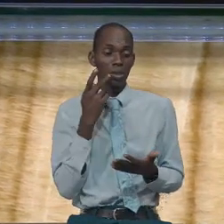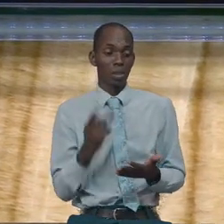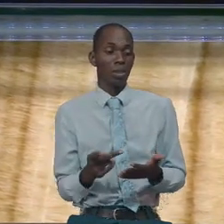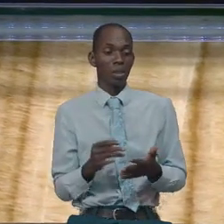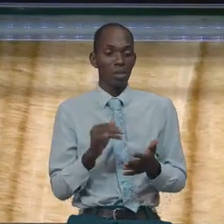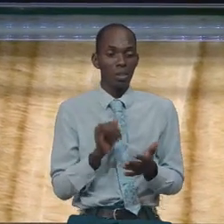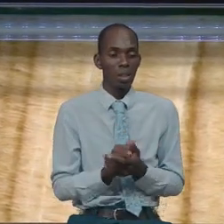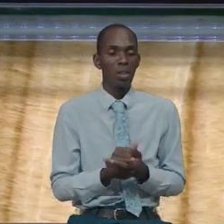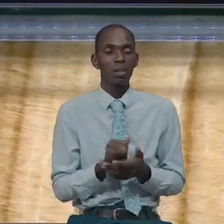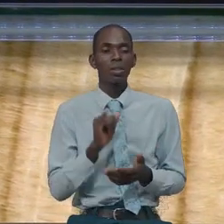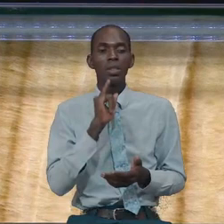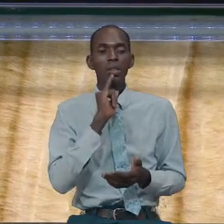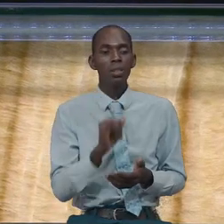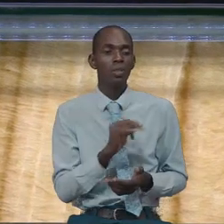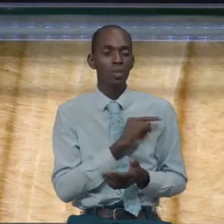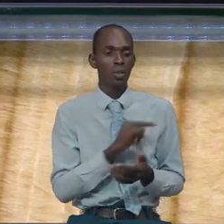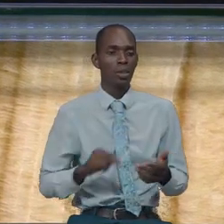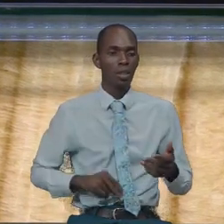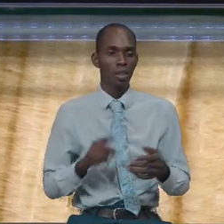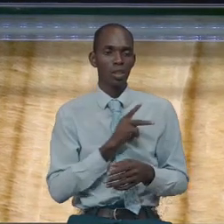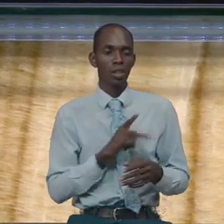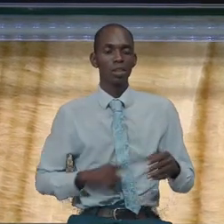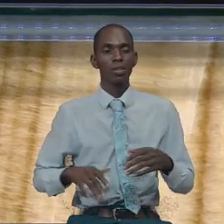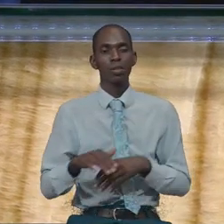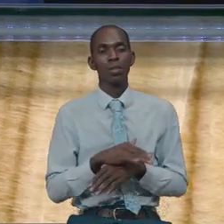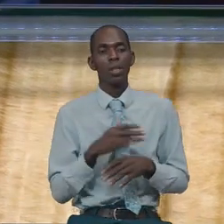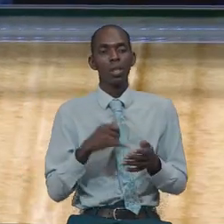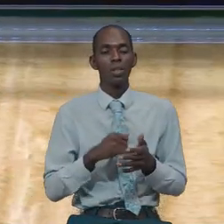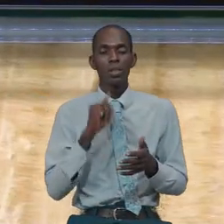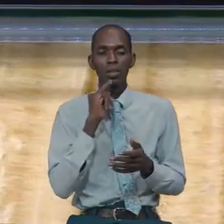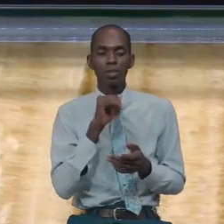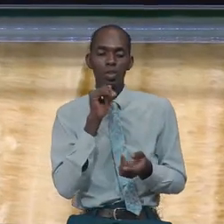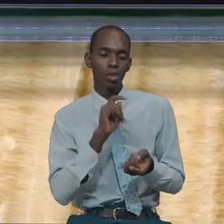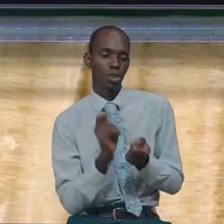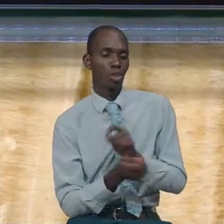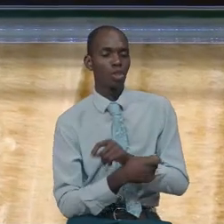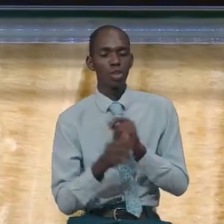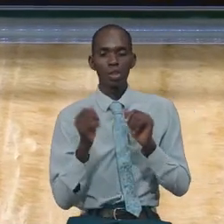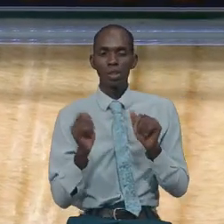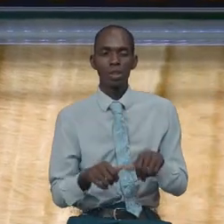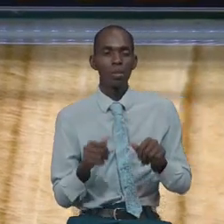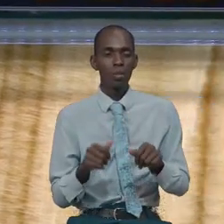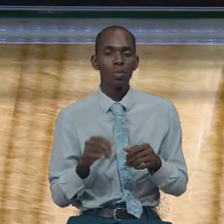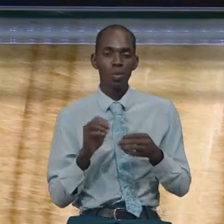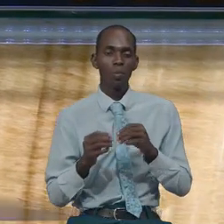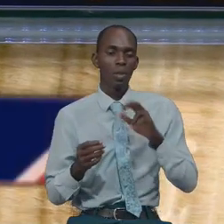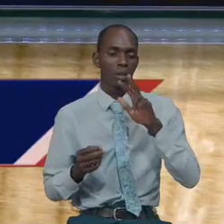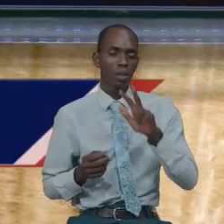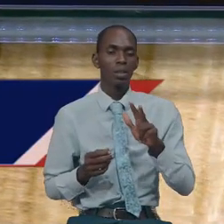It's immutable. It's unchangeable. Look at number two there. Number two there, we're looking at